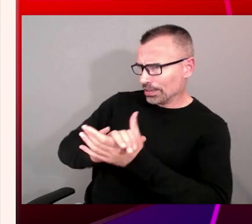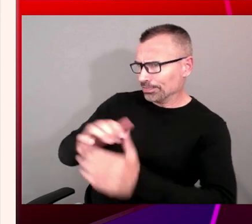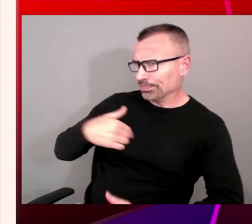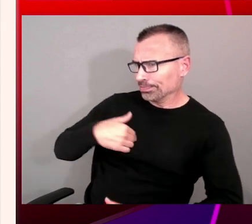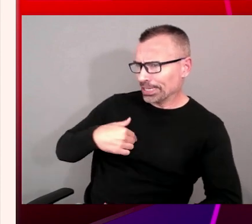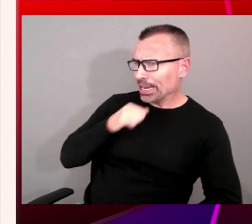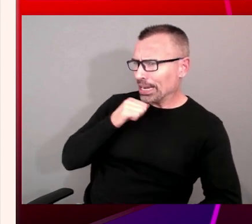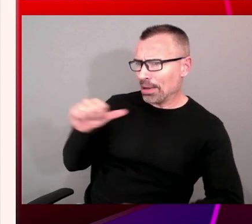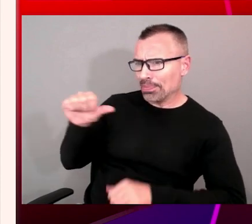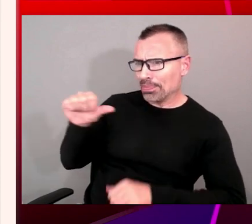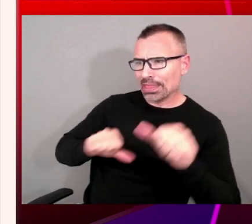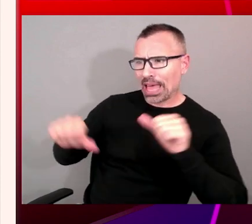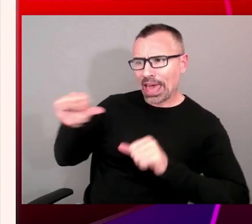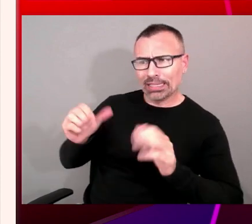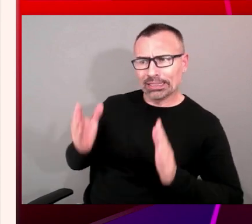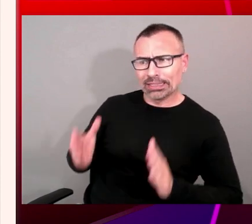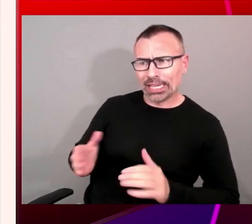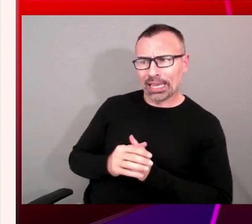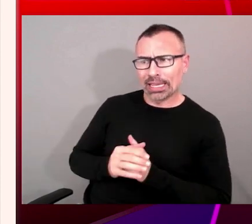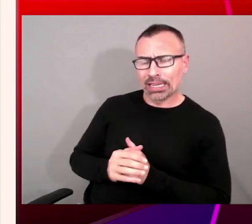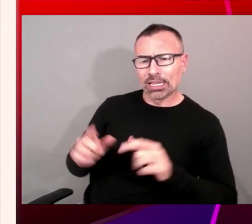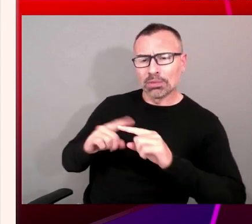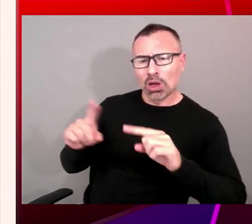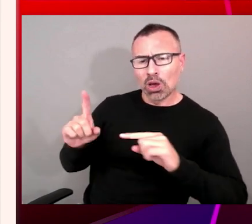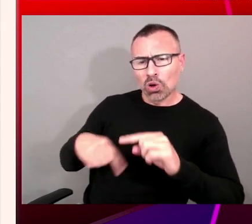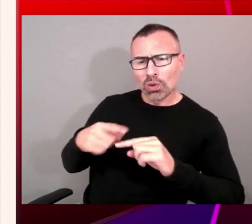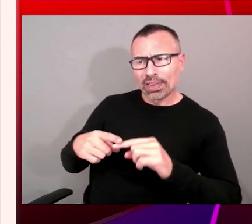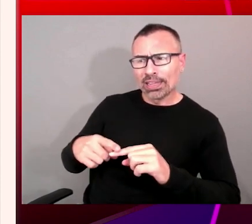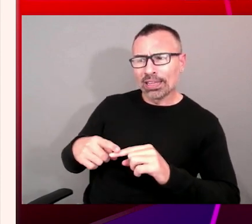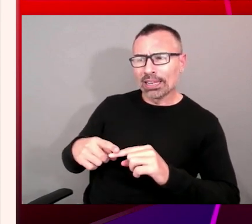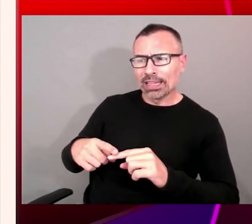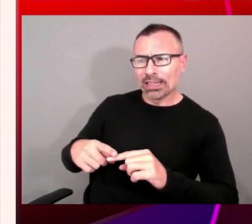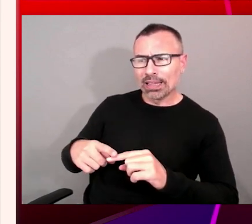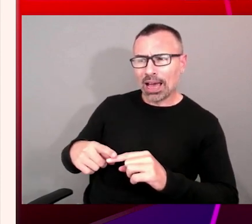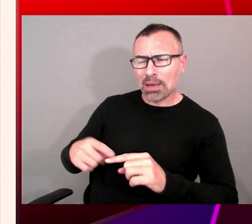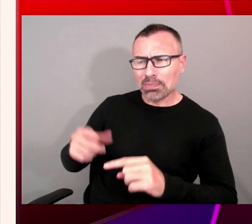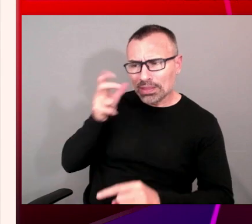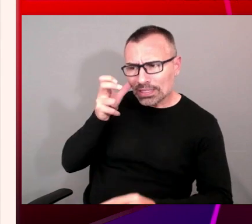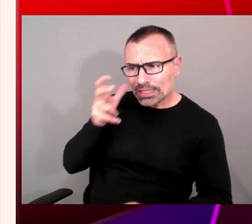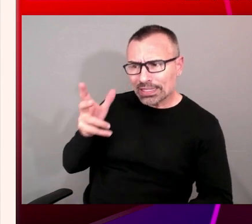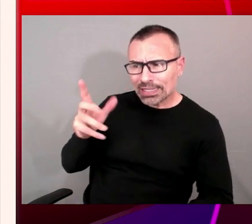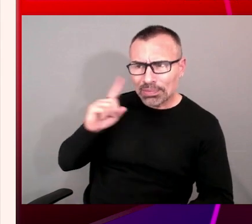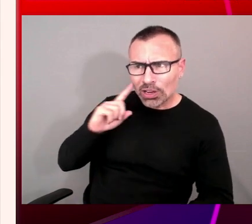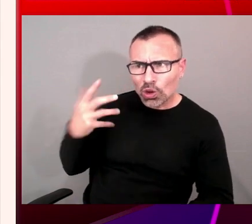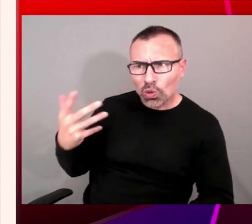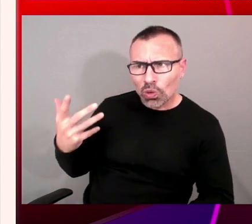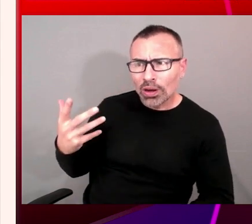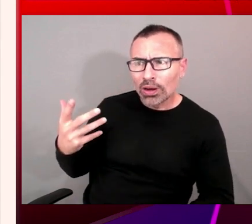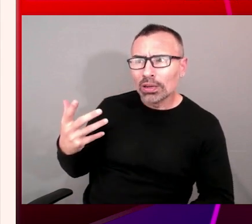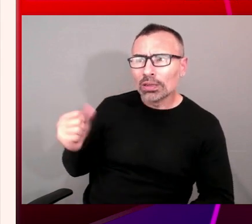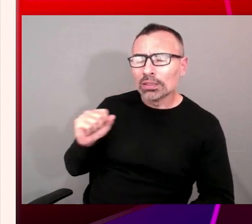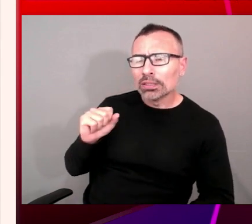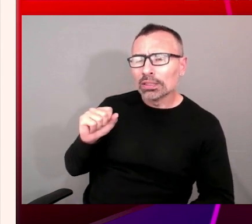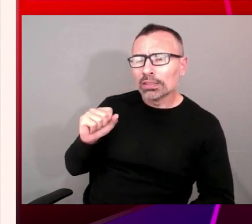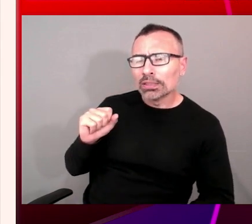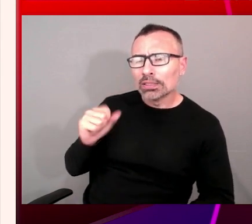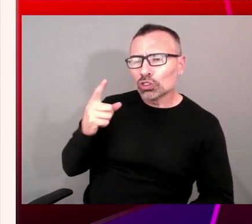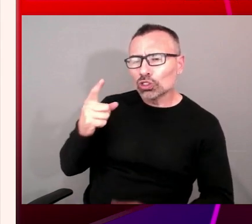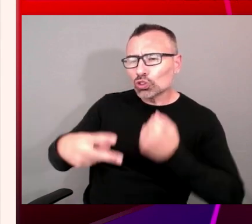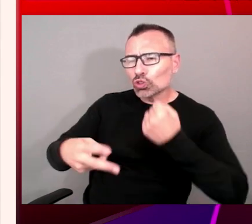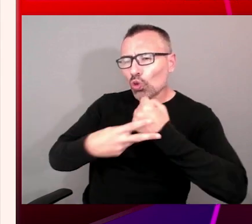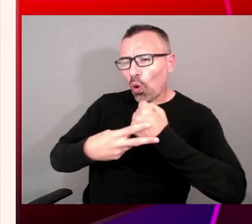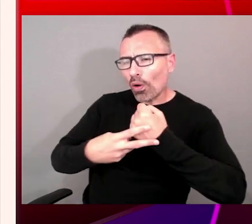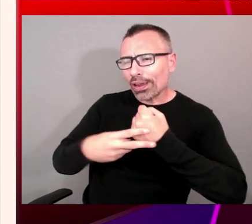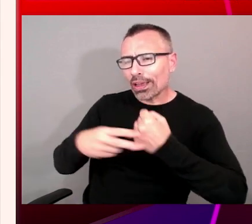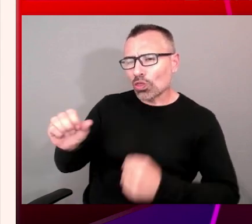it sounds like to my non-scientist ears is that, you know, just storing the omics data, that's part of